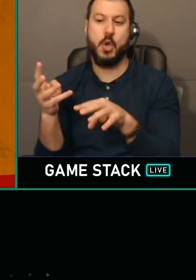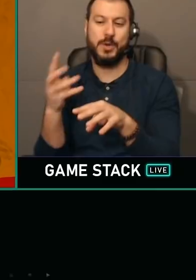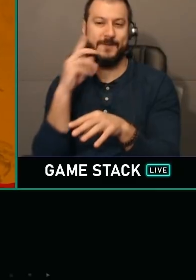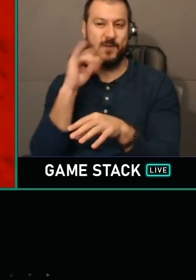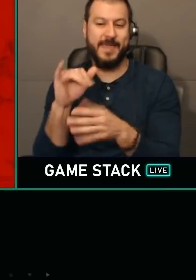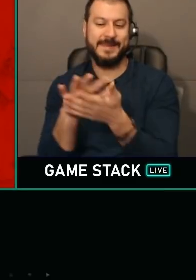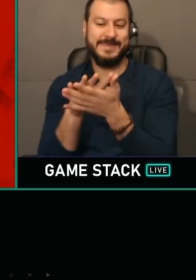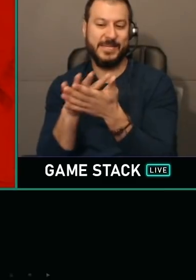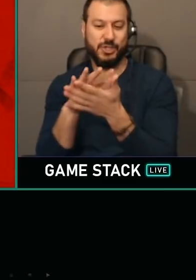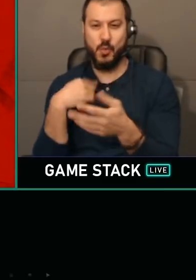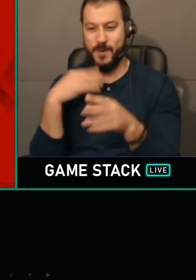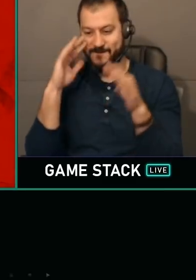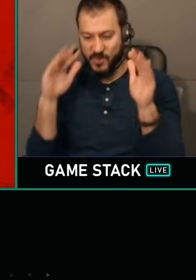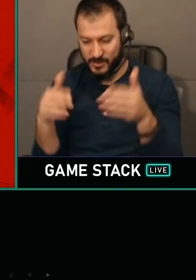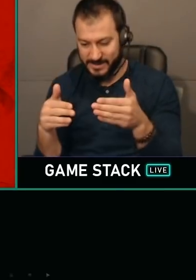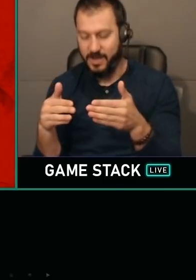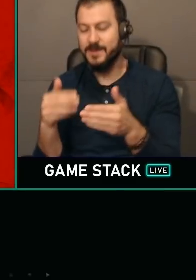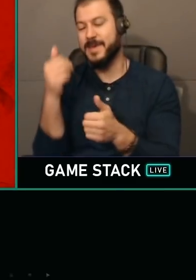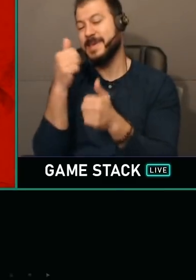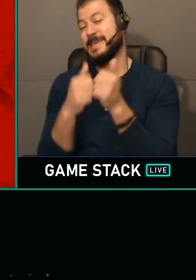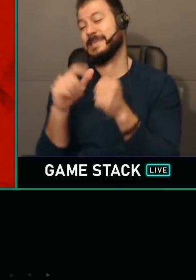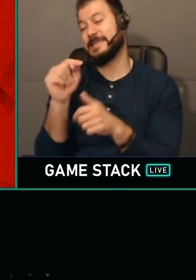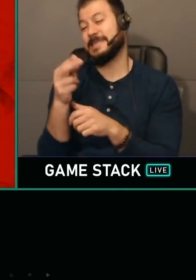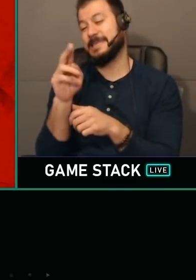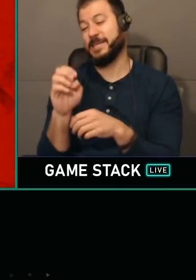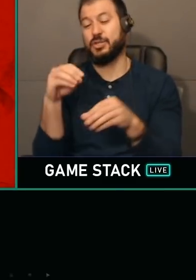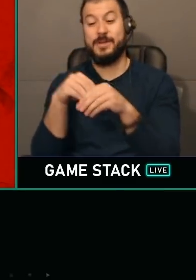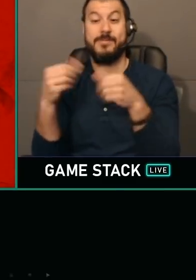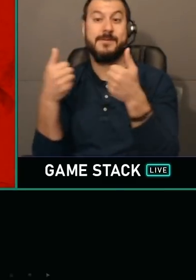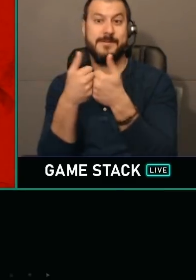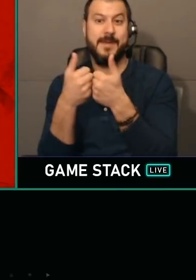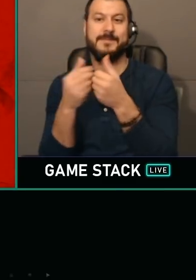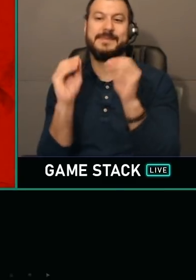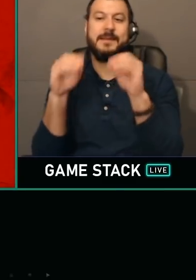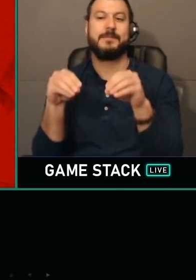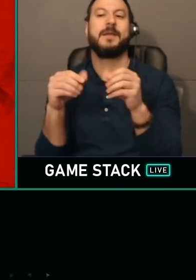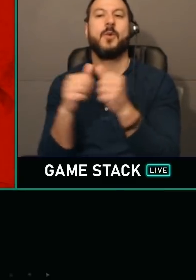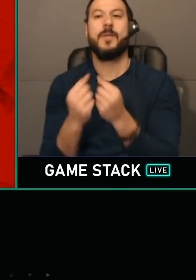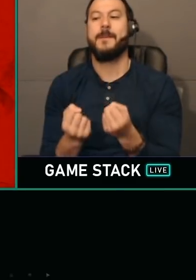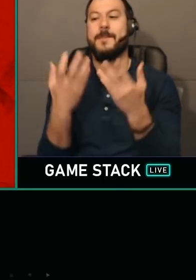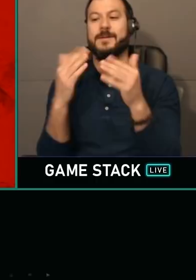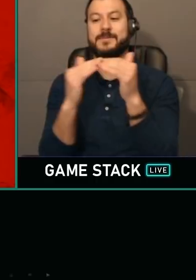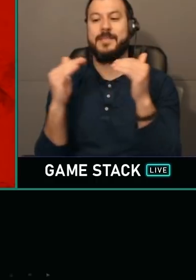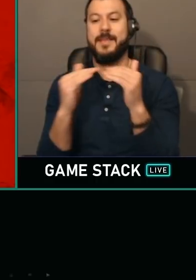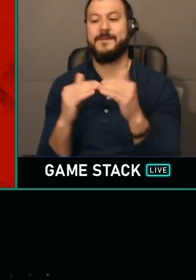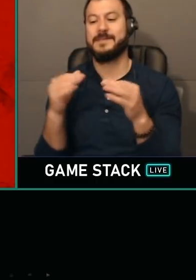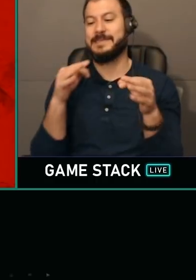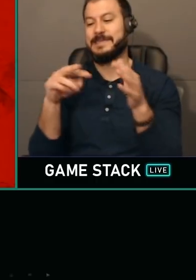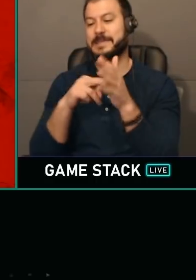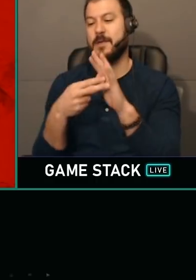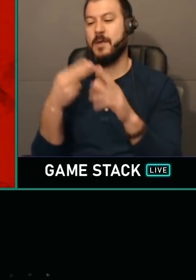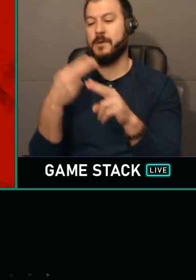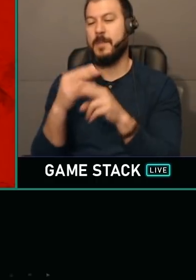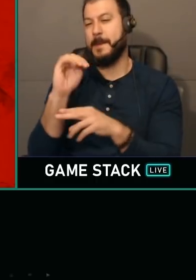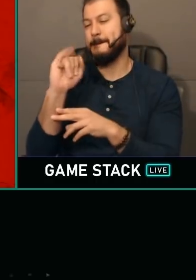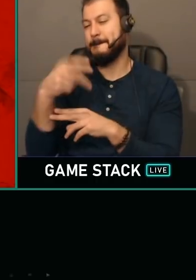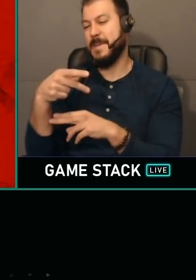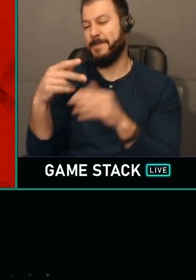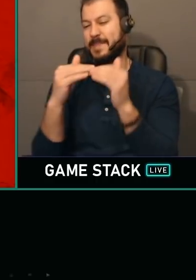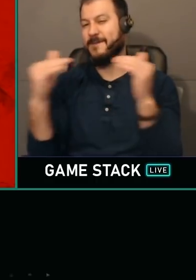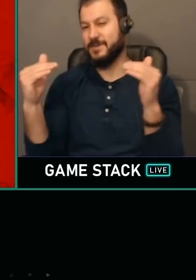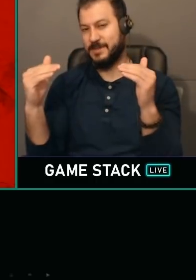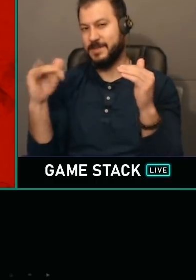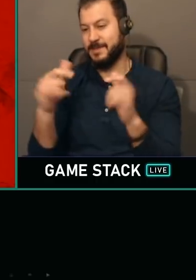focusing on. Each texture in the game is implemented with multiple levels of detail called MIP levels. The largest